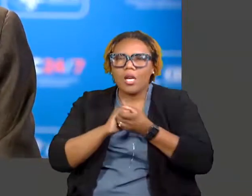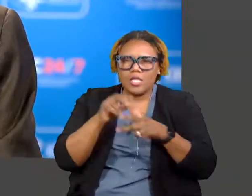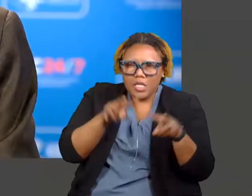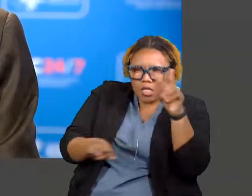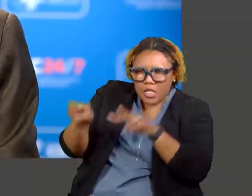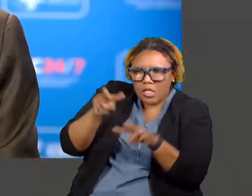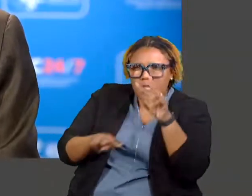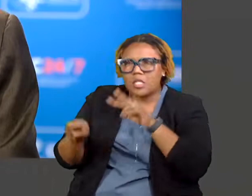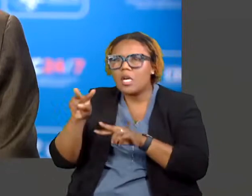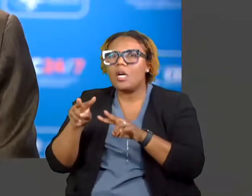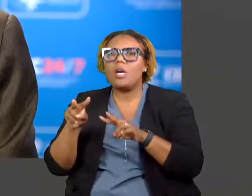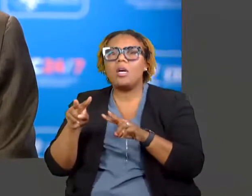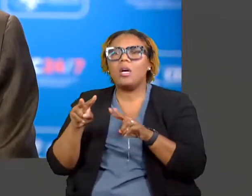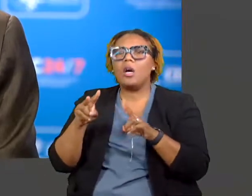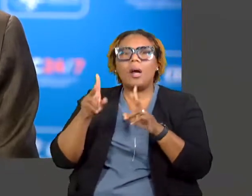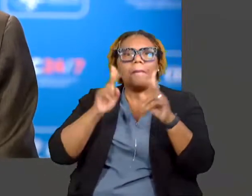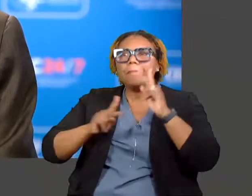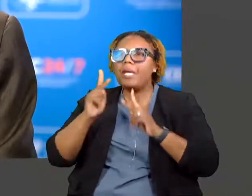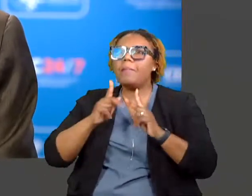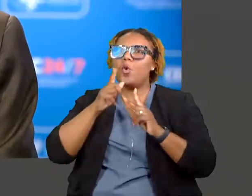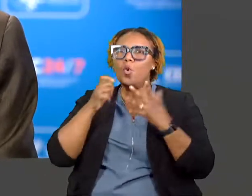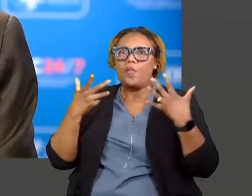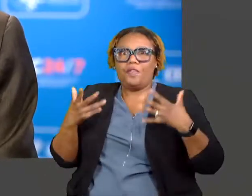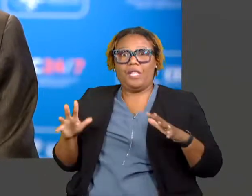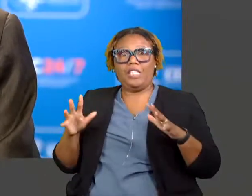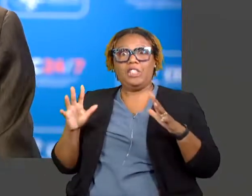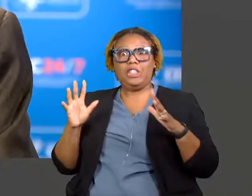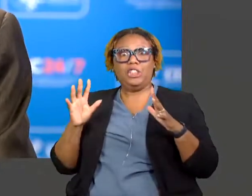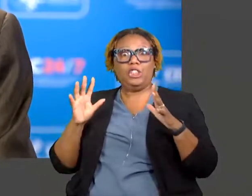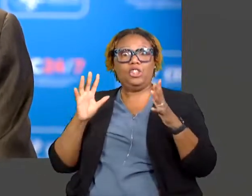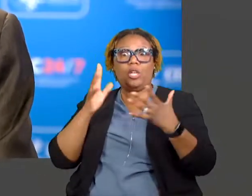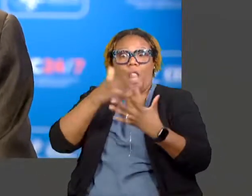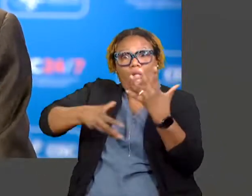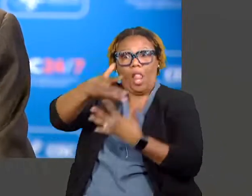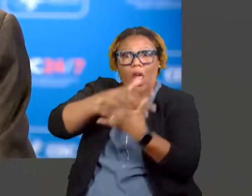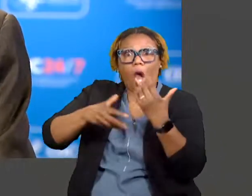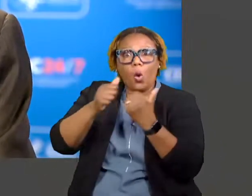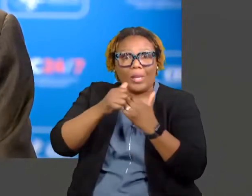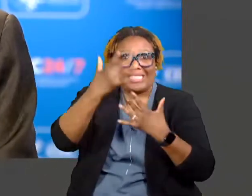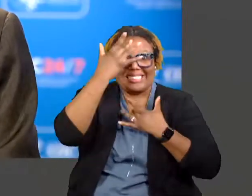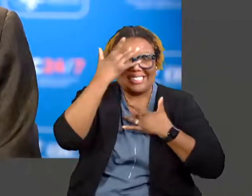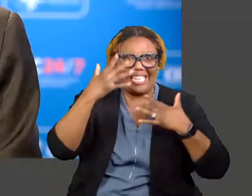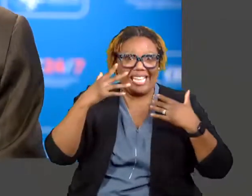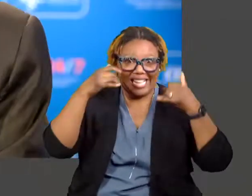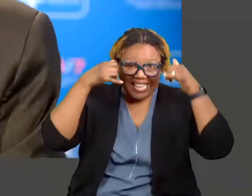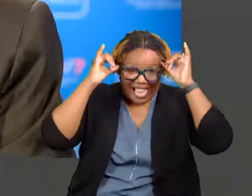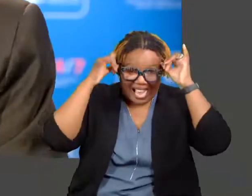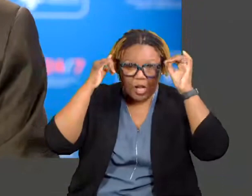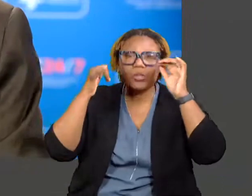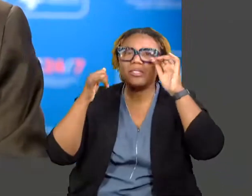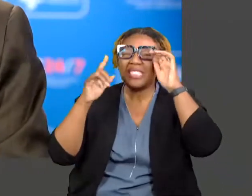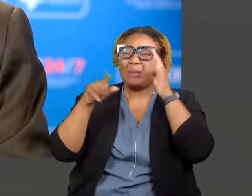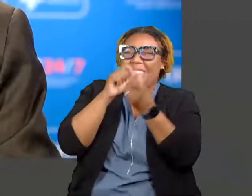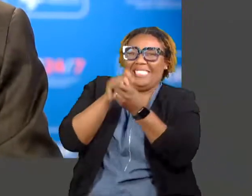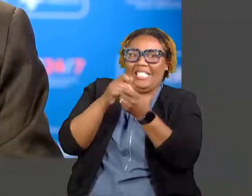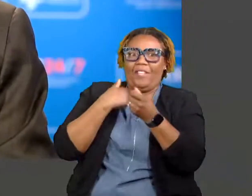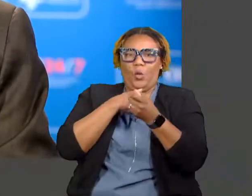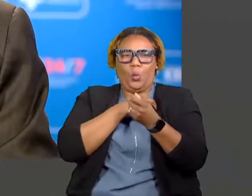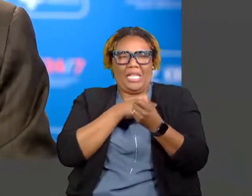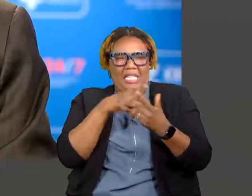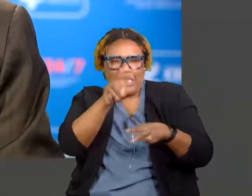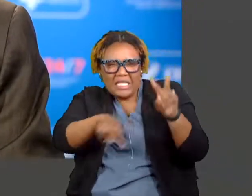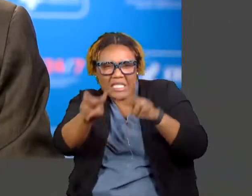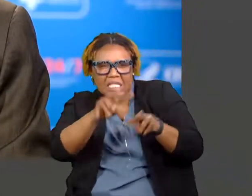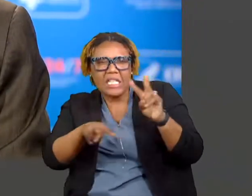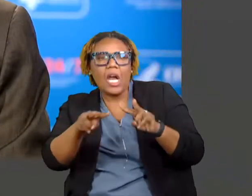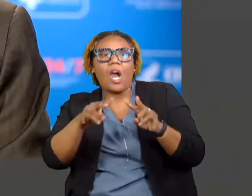individuals who have had direct contact with infected cows, specifically farm workers, to be on the lookout for any signs